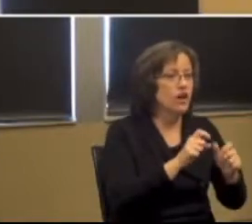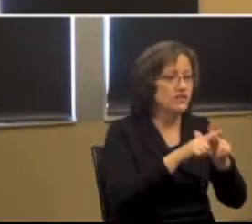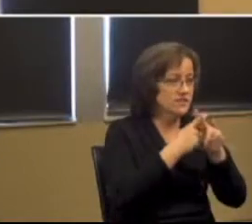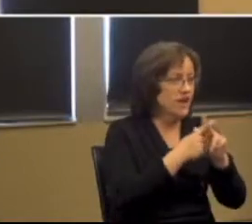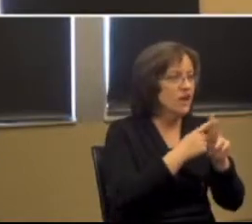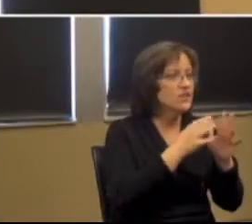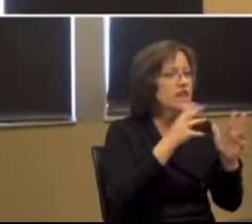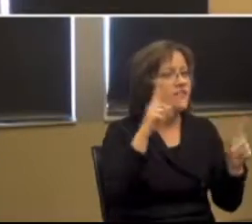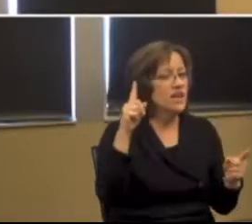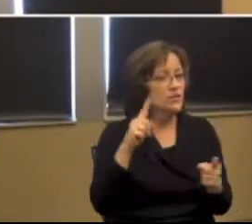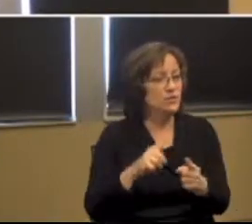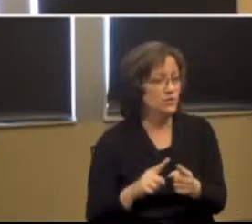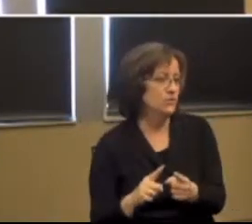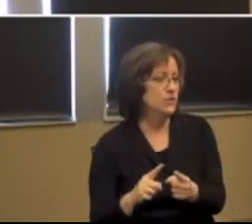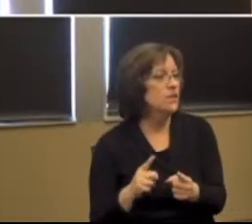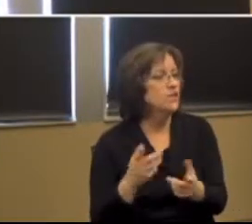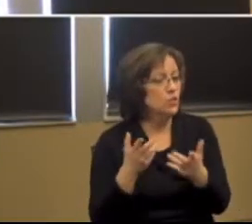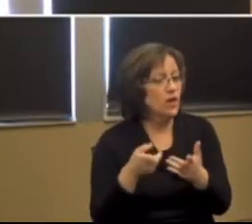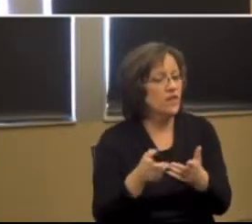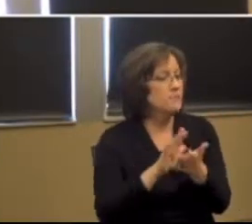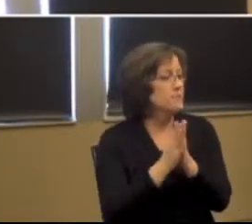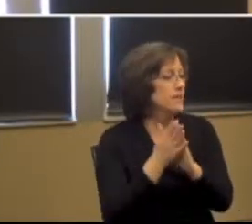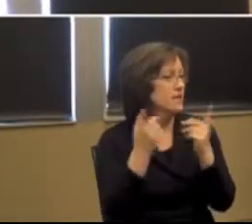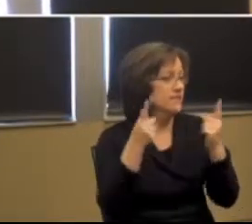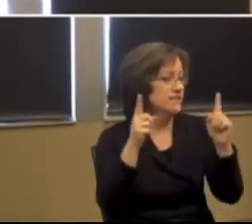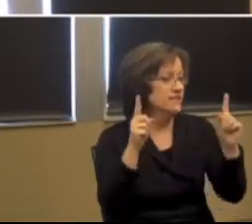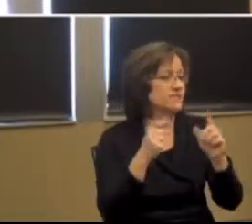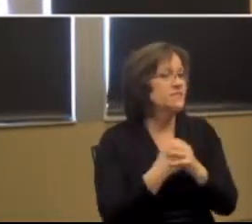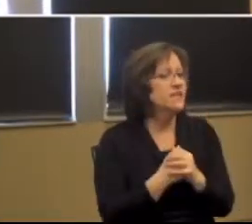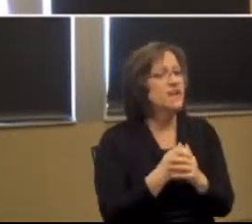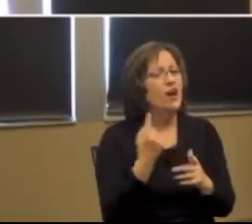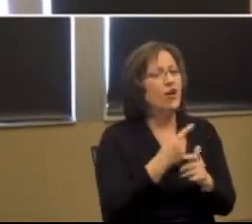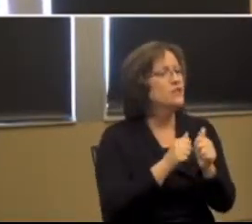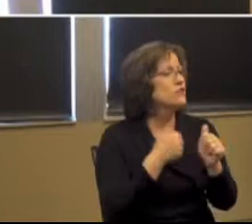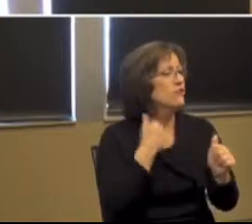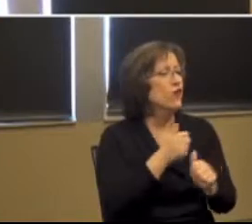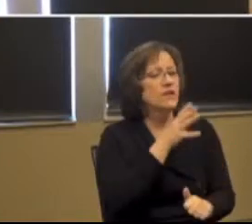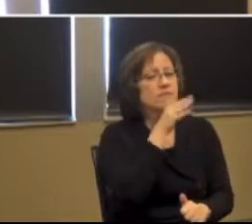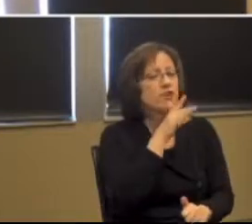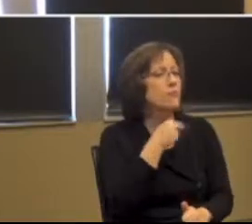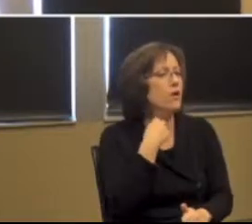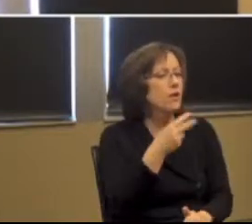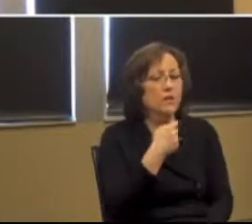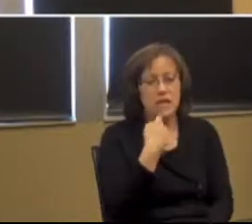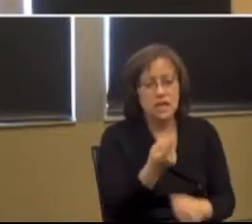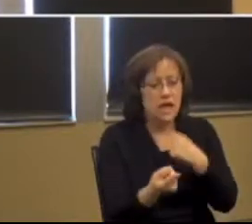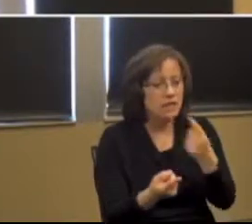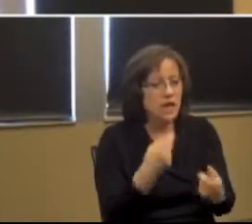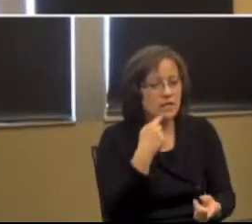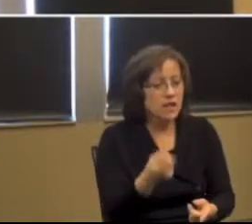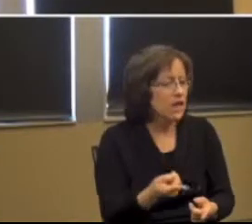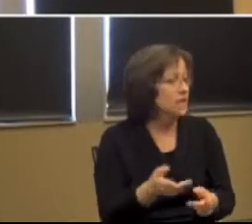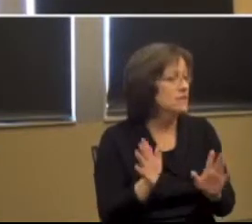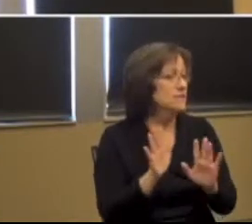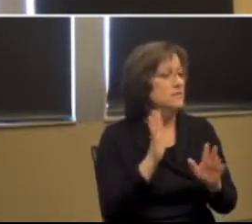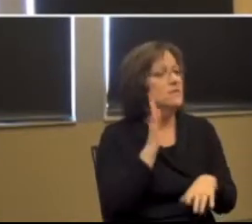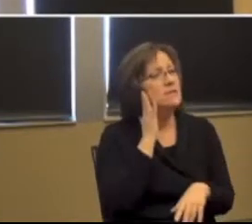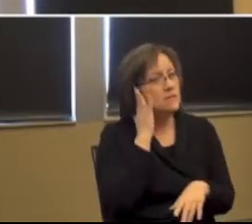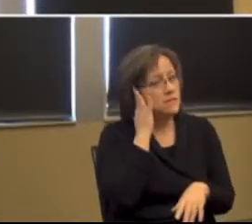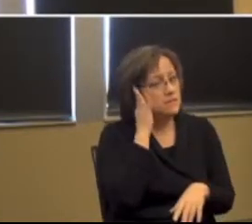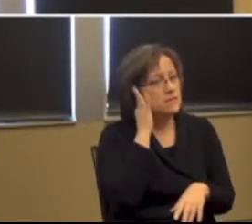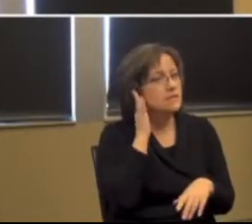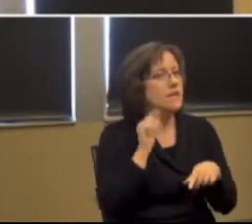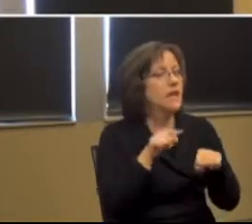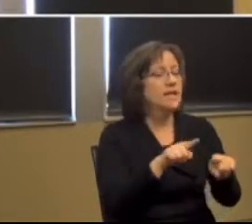that that student is successful. And always avoid verbals. And that's another thing. As the student is becoming